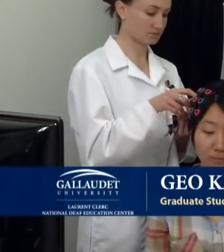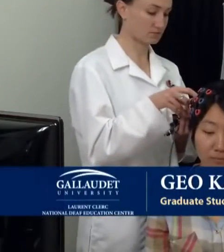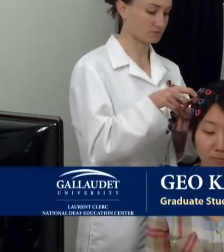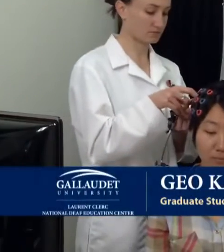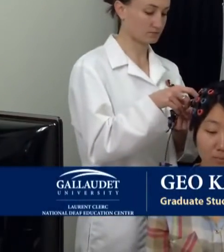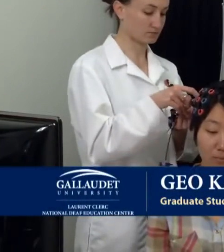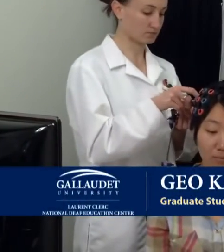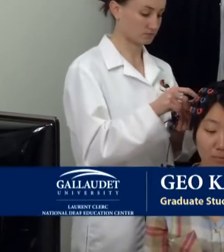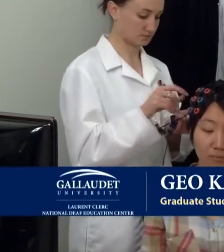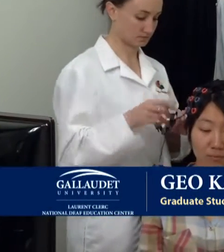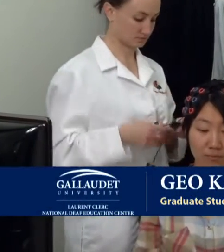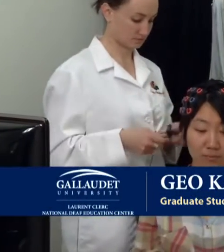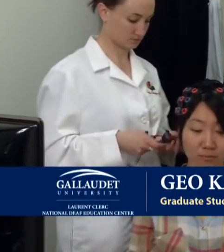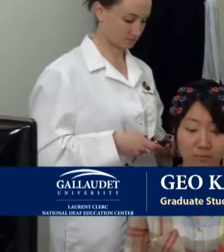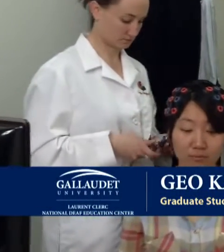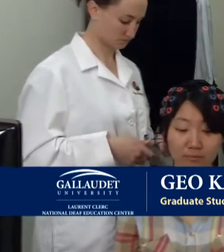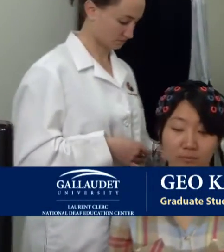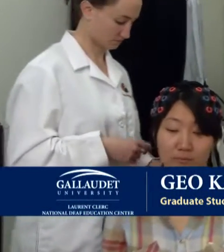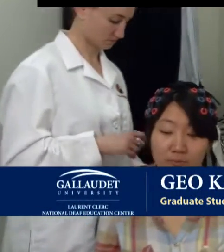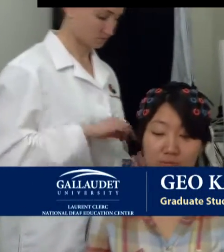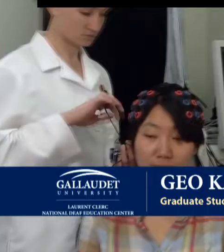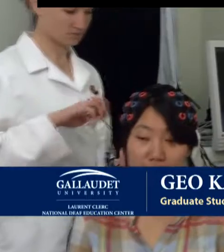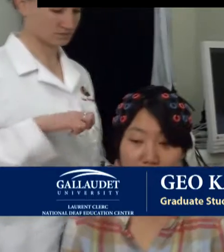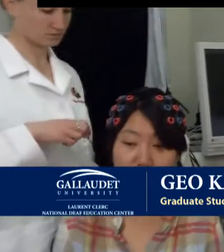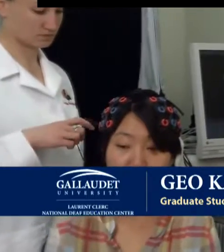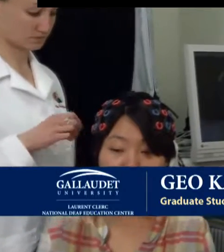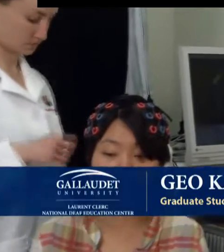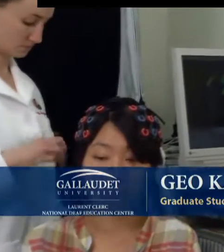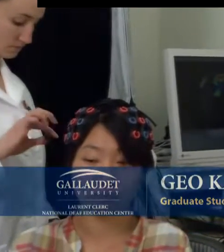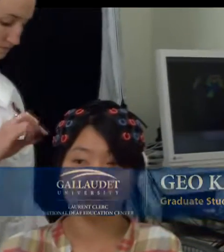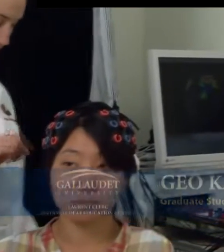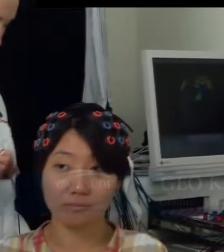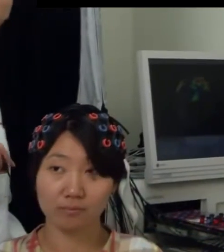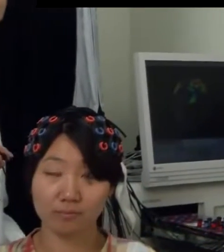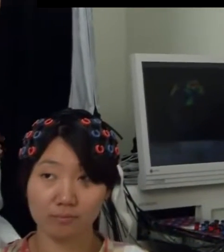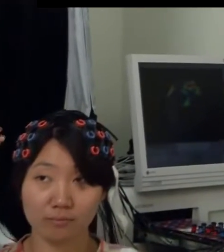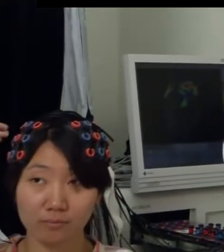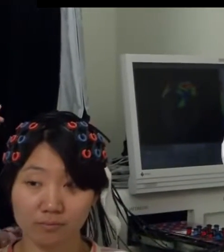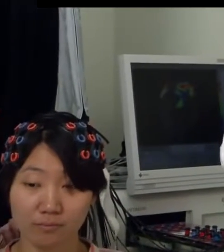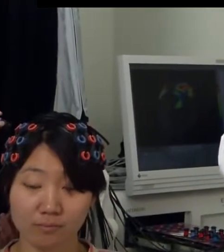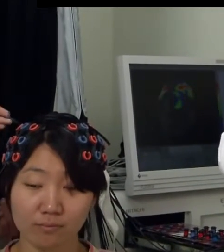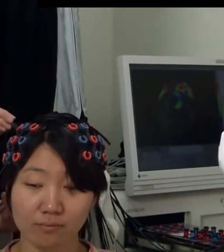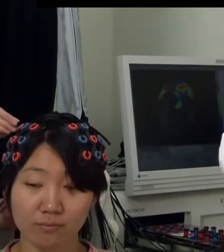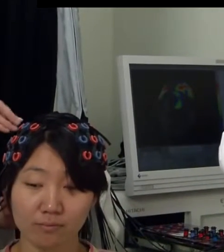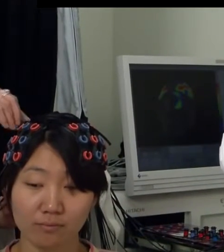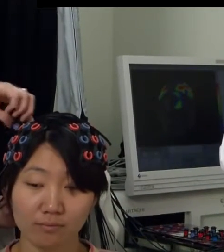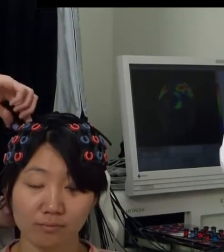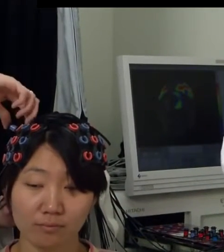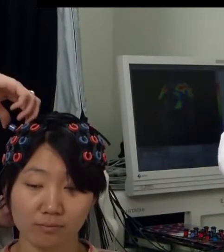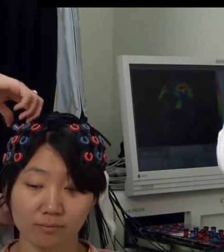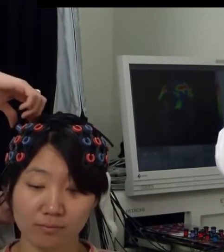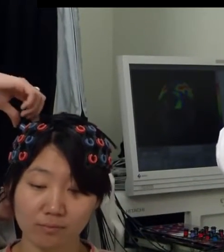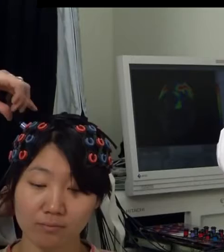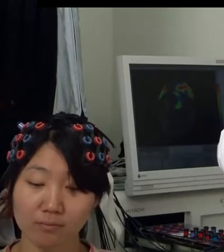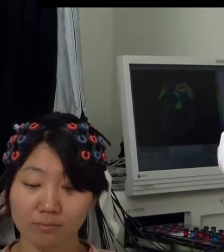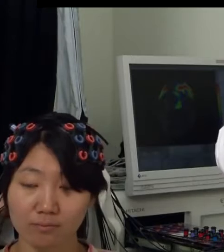Here we are in the BL2 with our very own FNIRS. FNIRS stands for Functional near-infrared spectroscopy.